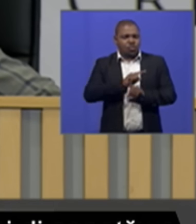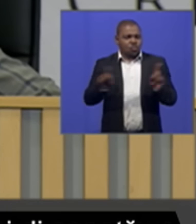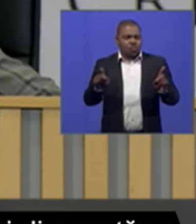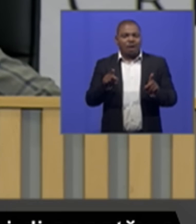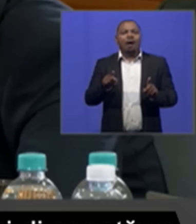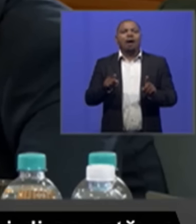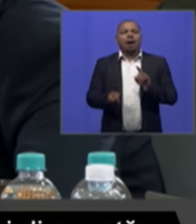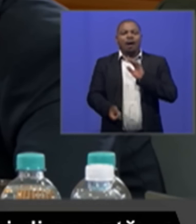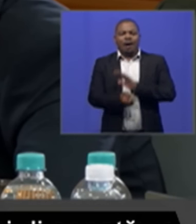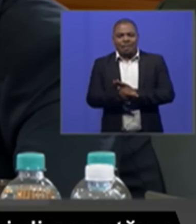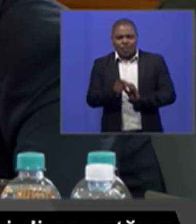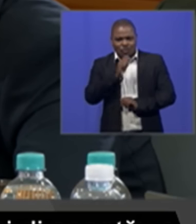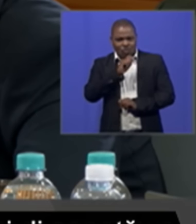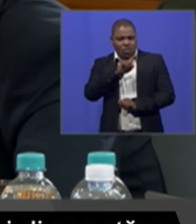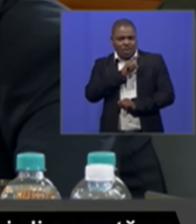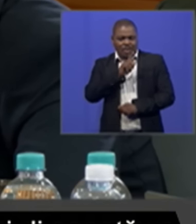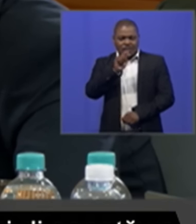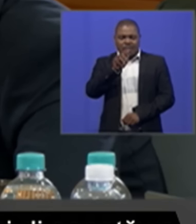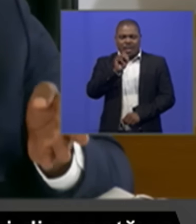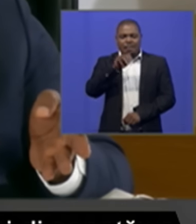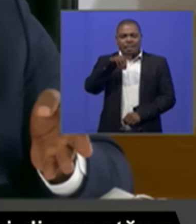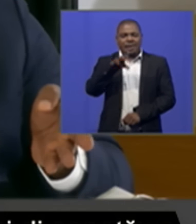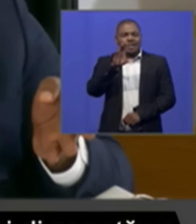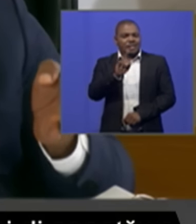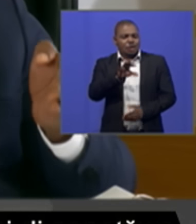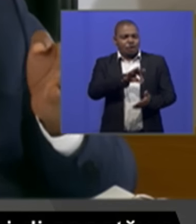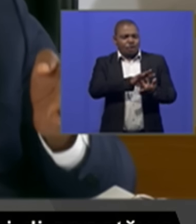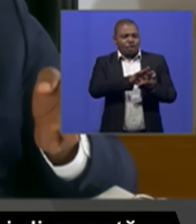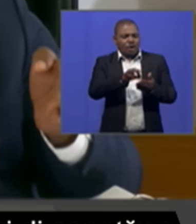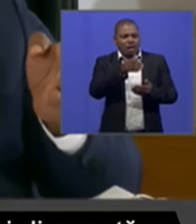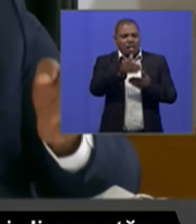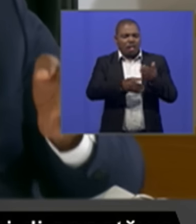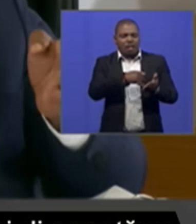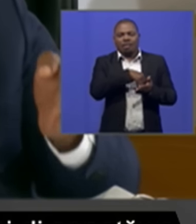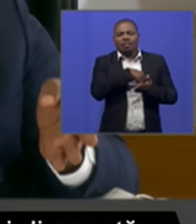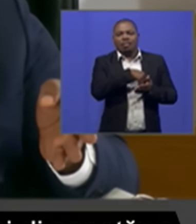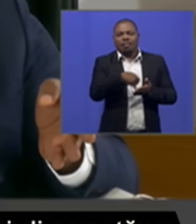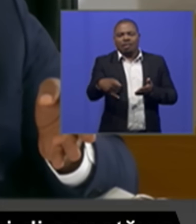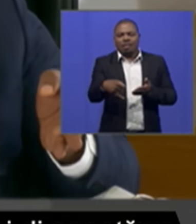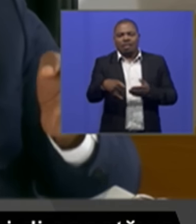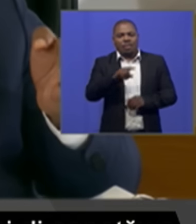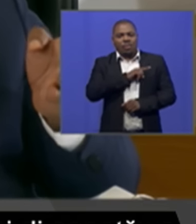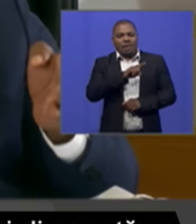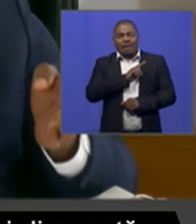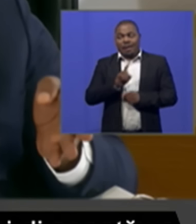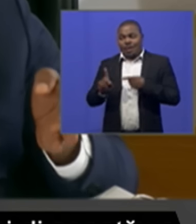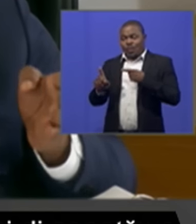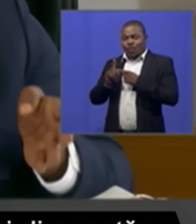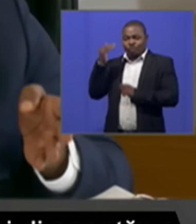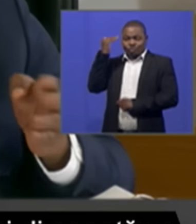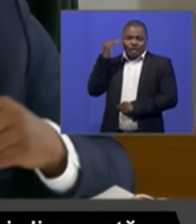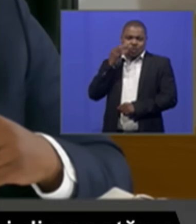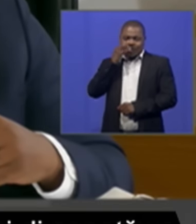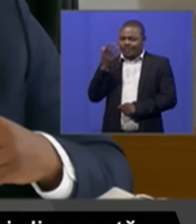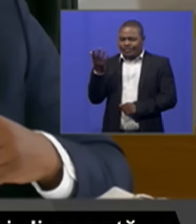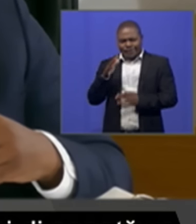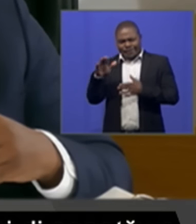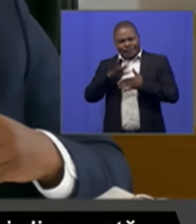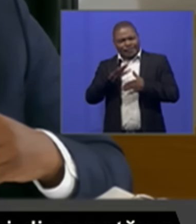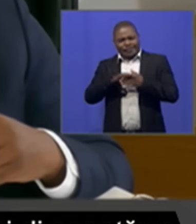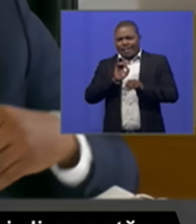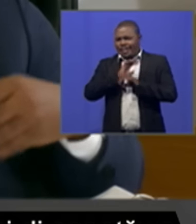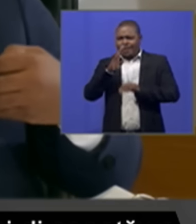nnete ka ge tendara ya TMPD ile go ya phumulwa ka mabaka ao go ya ka Chaskalson a senago mohlodi e le